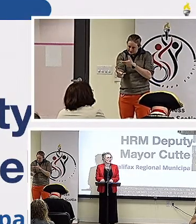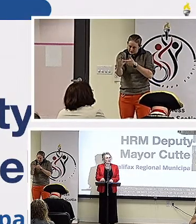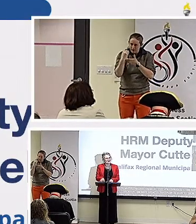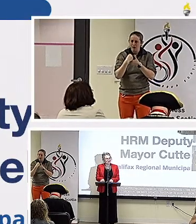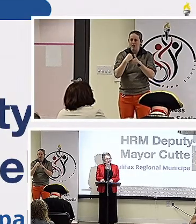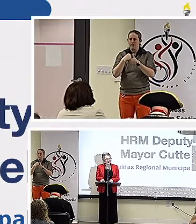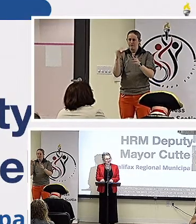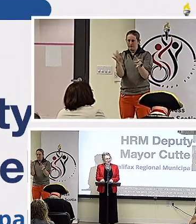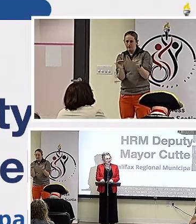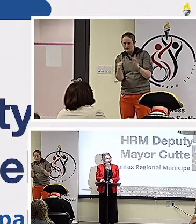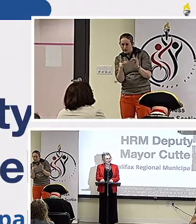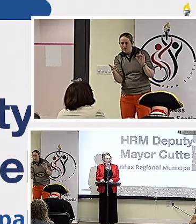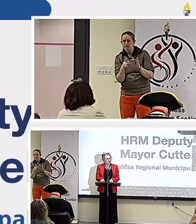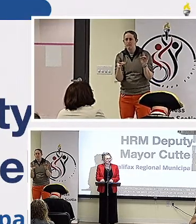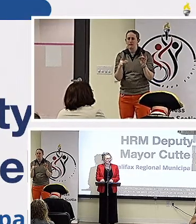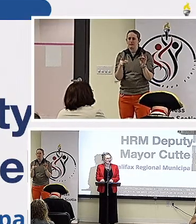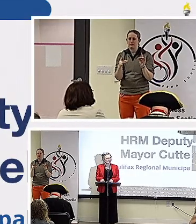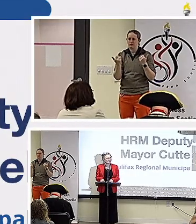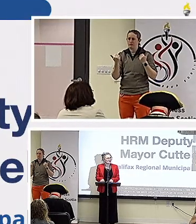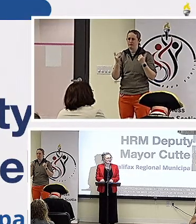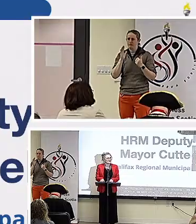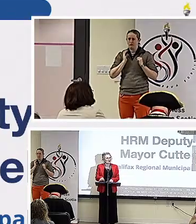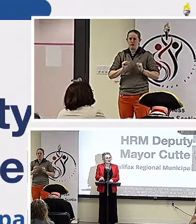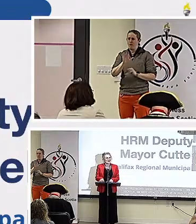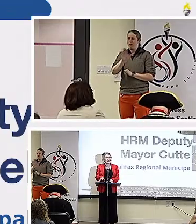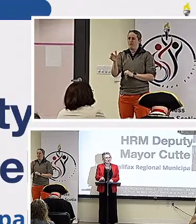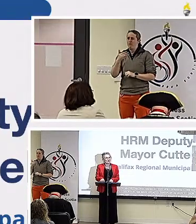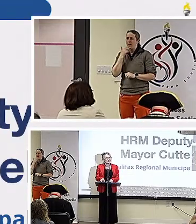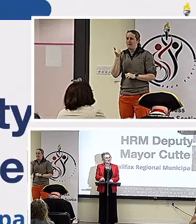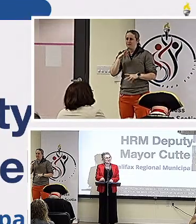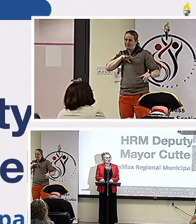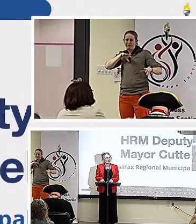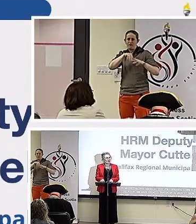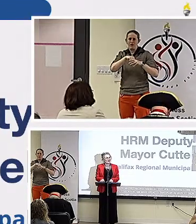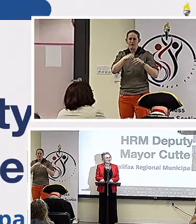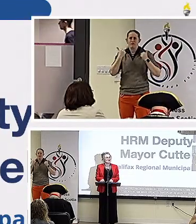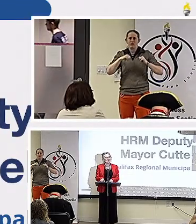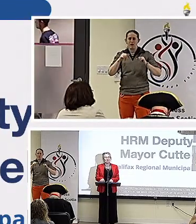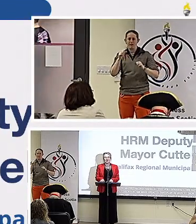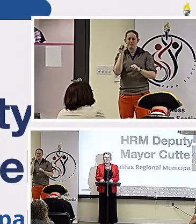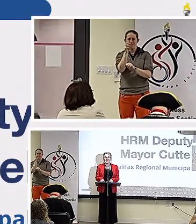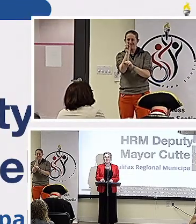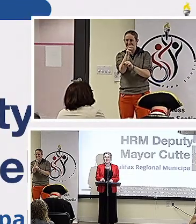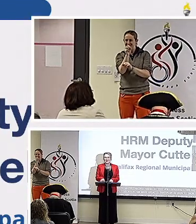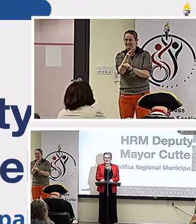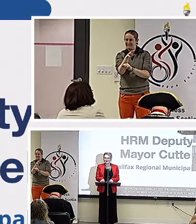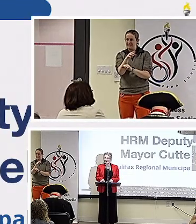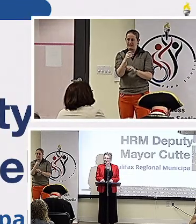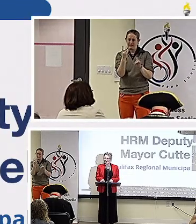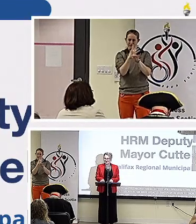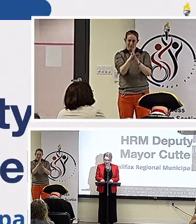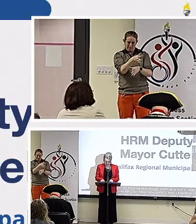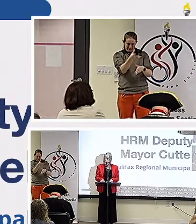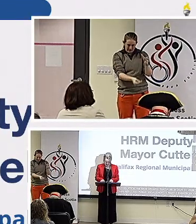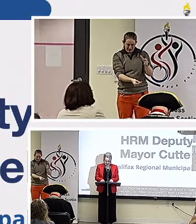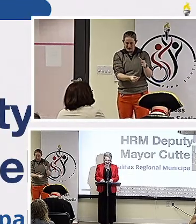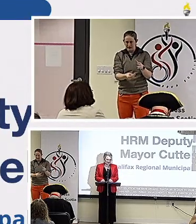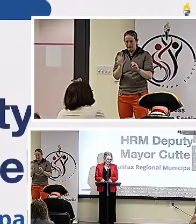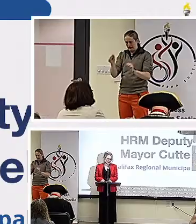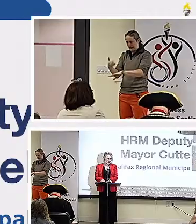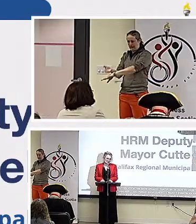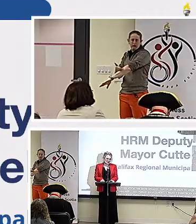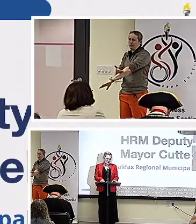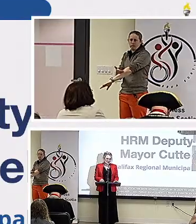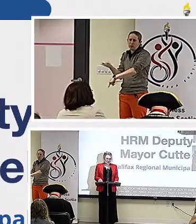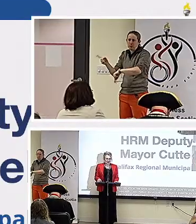find opportunities for public engagement, because the plans are only as strong as the input that we get. And